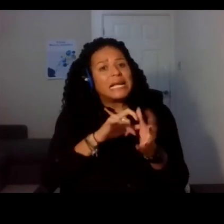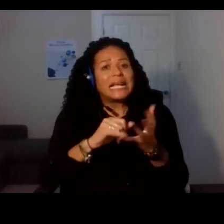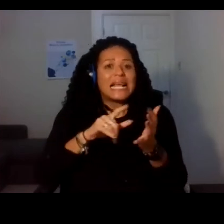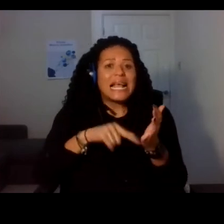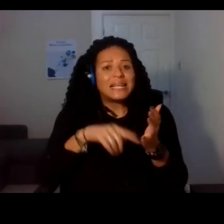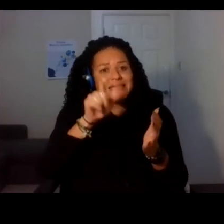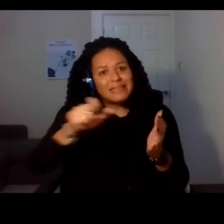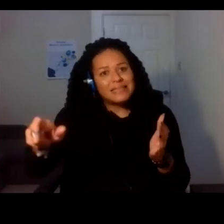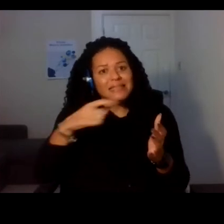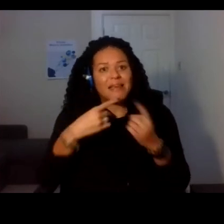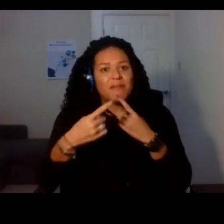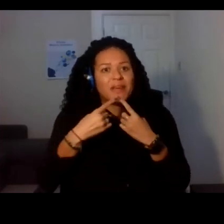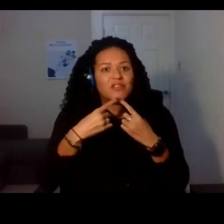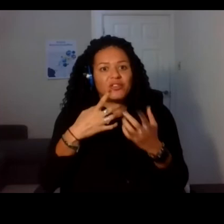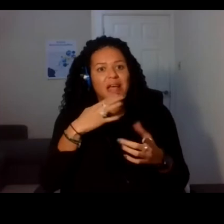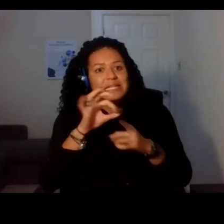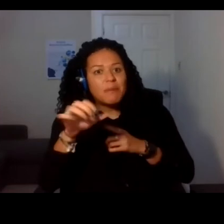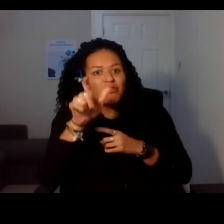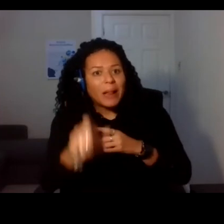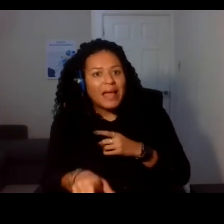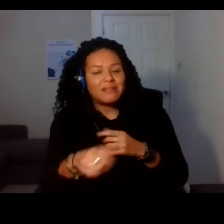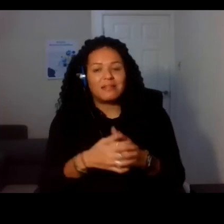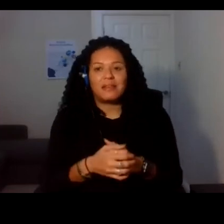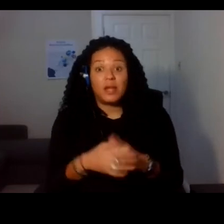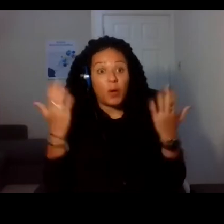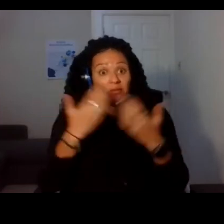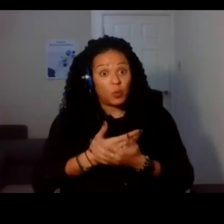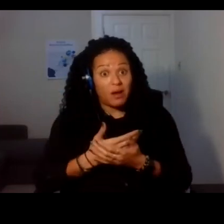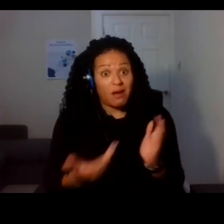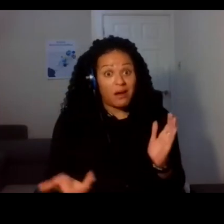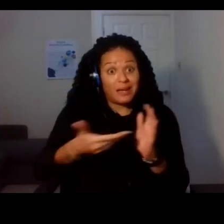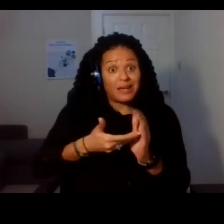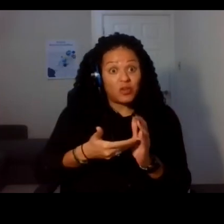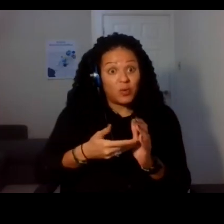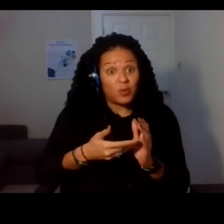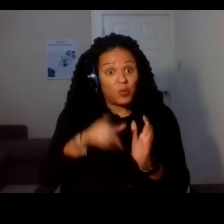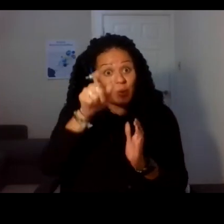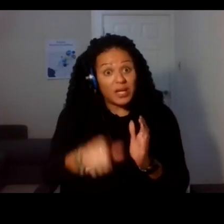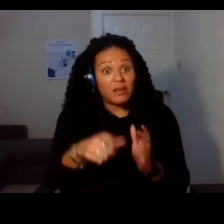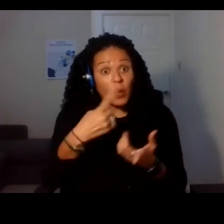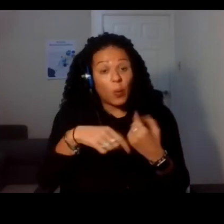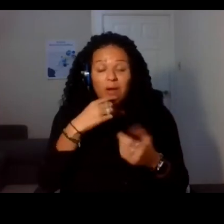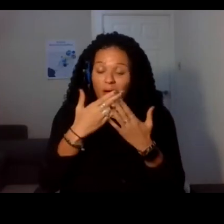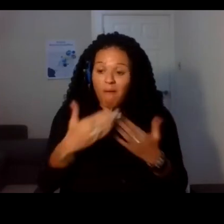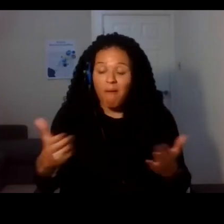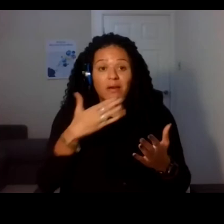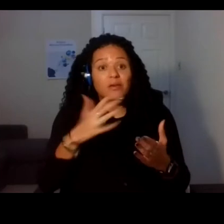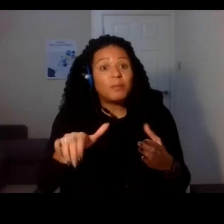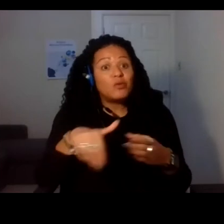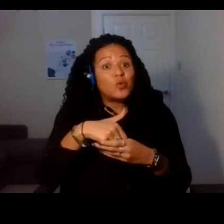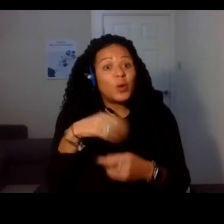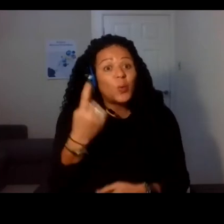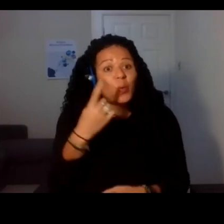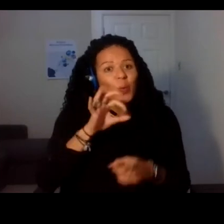and information about our special guests. Well, tonight, in addition to our guests, we are very honoured to be joined by someone